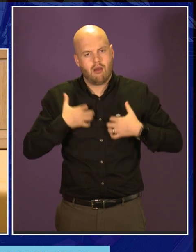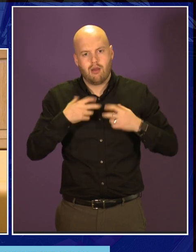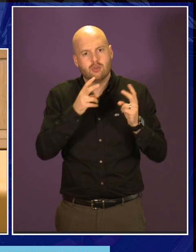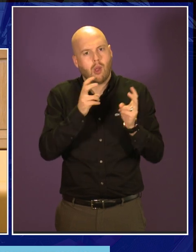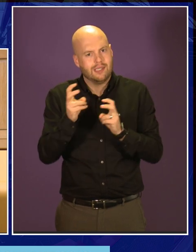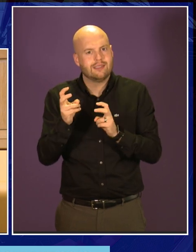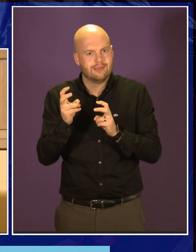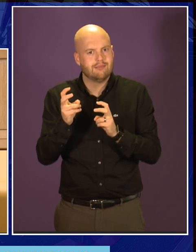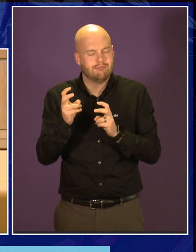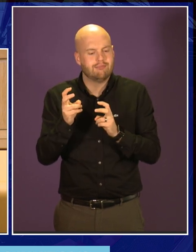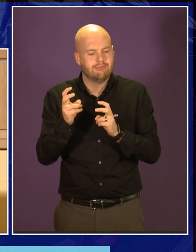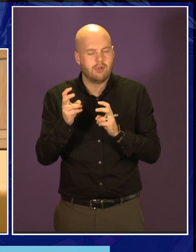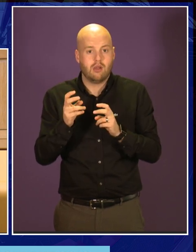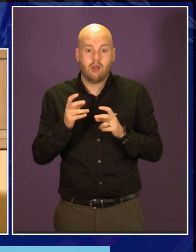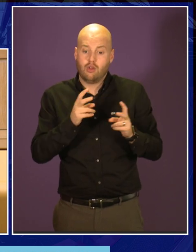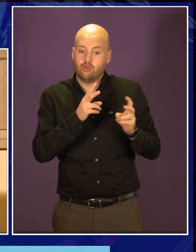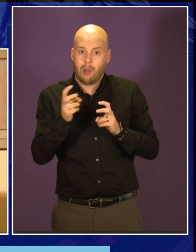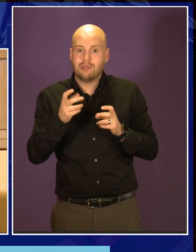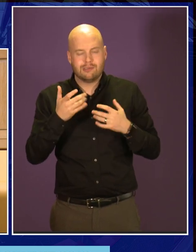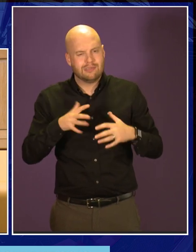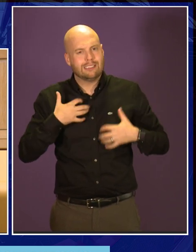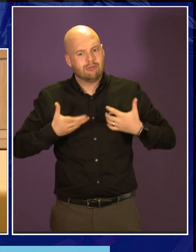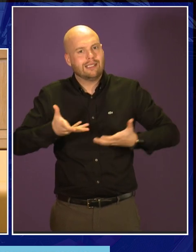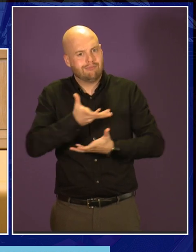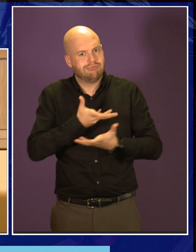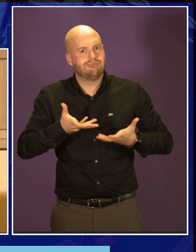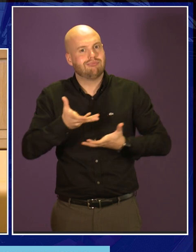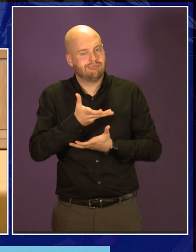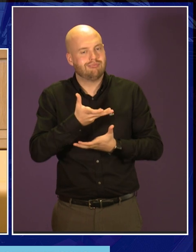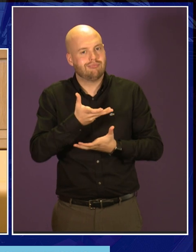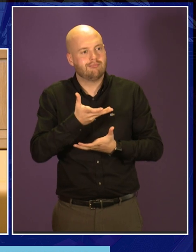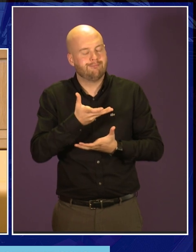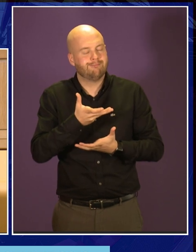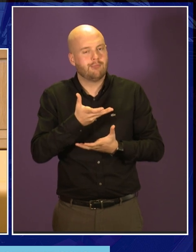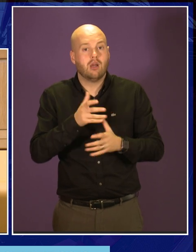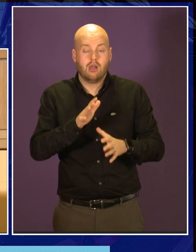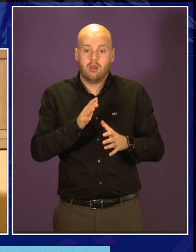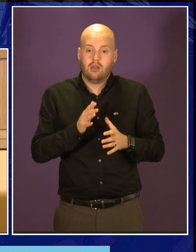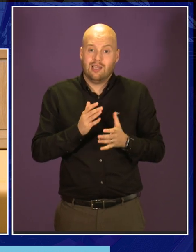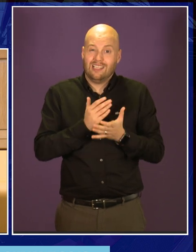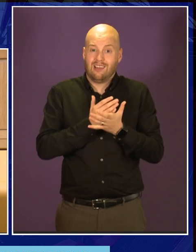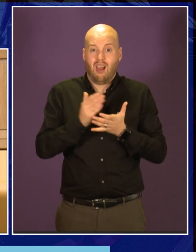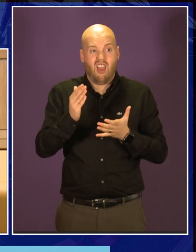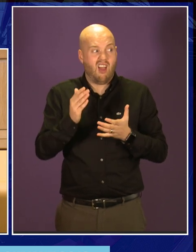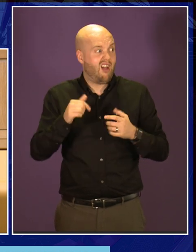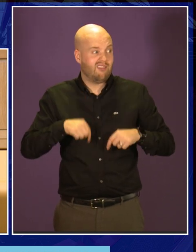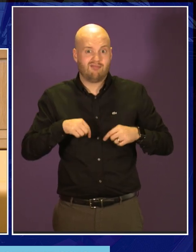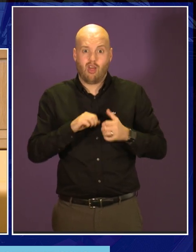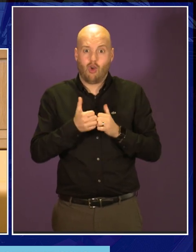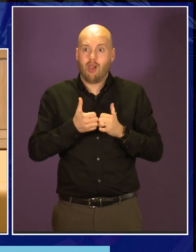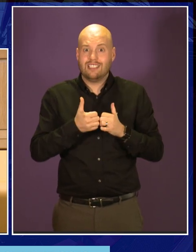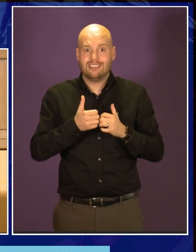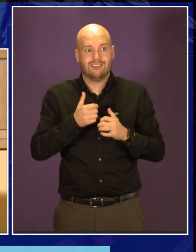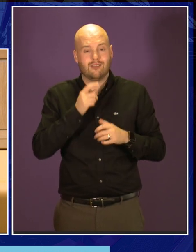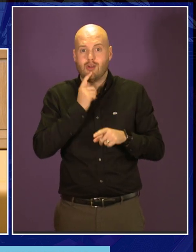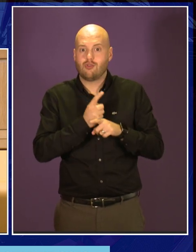for us to discuss. It has come out very clearly here that all of us are discussing